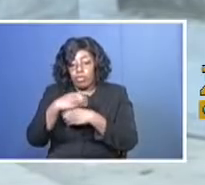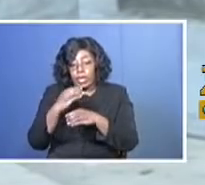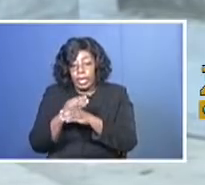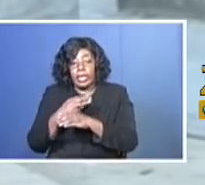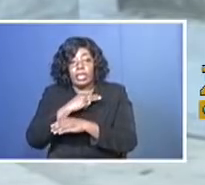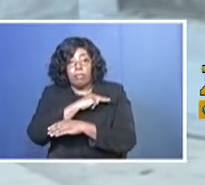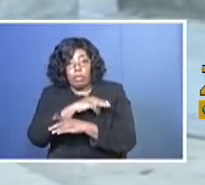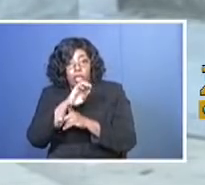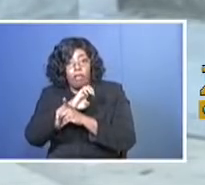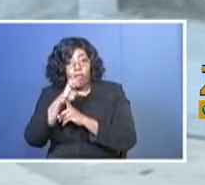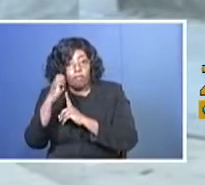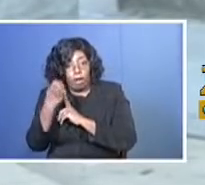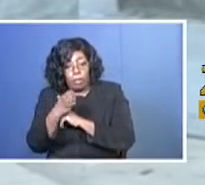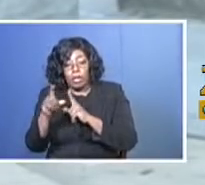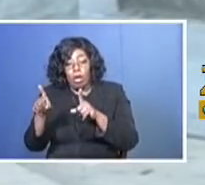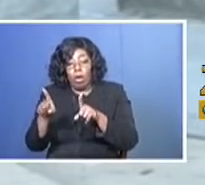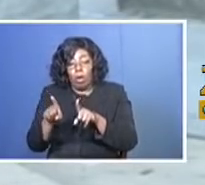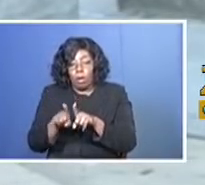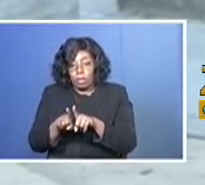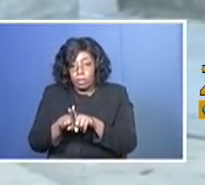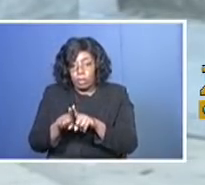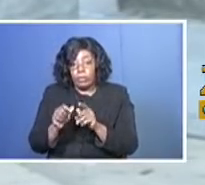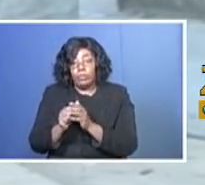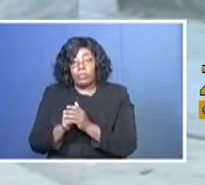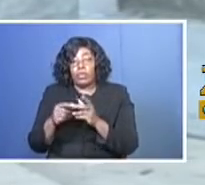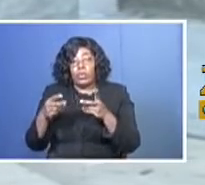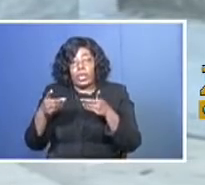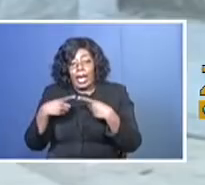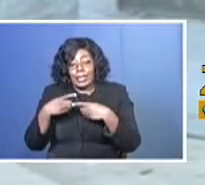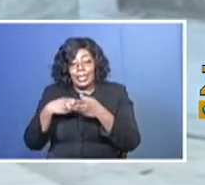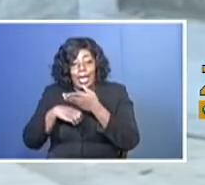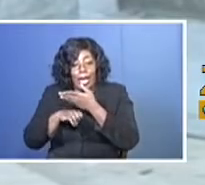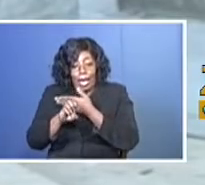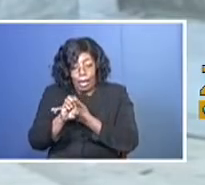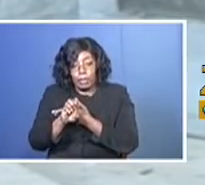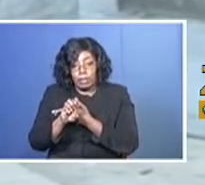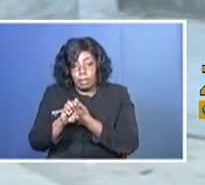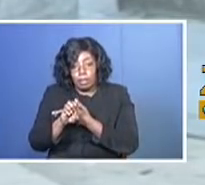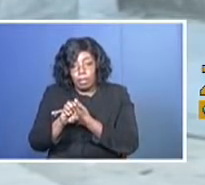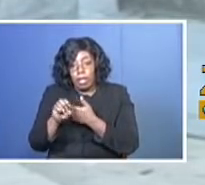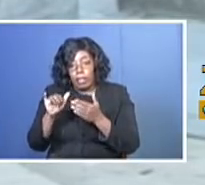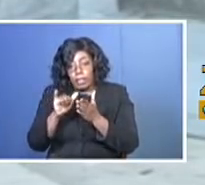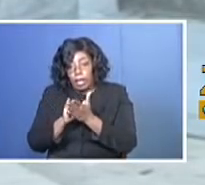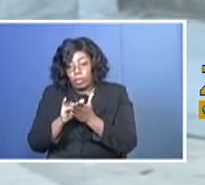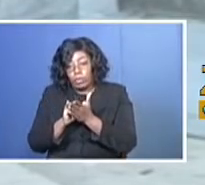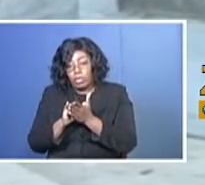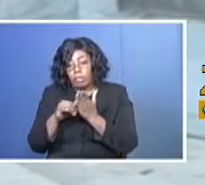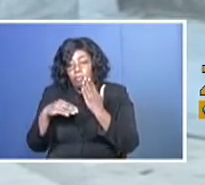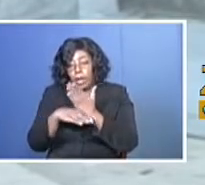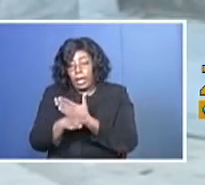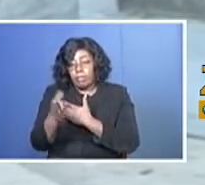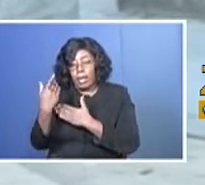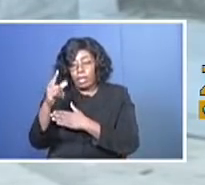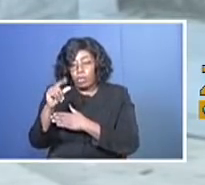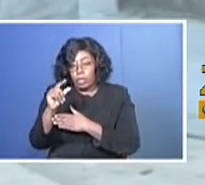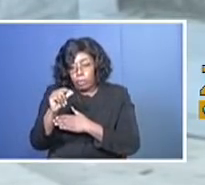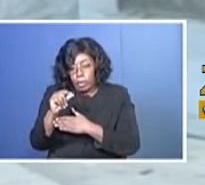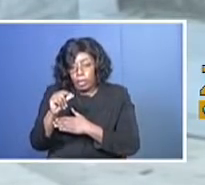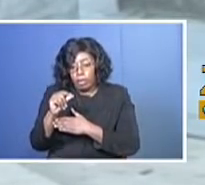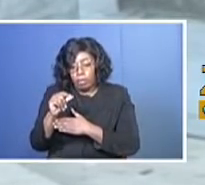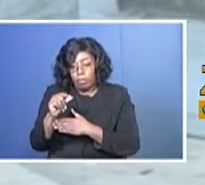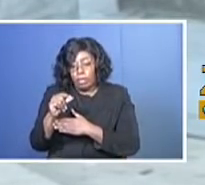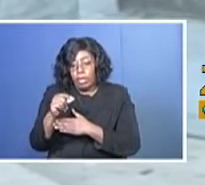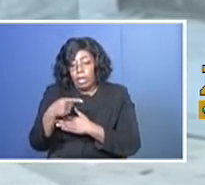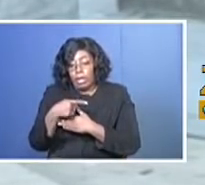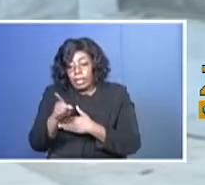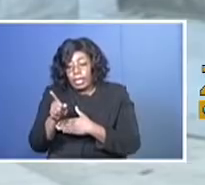Ministry of the Environment as well. And subsequent to that, we had the Access and Benefit Sharing legislation that was passed in 2020. These pieces of